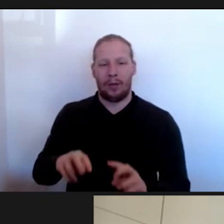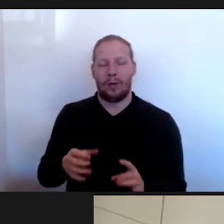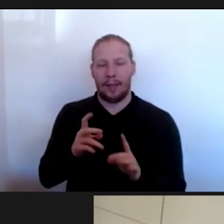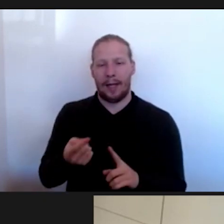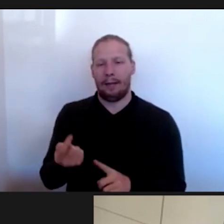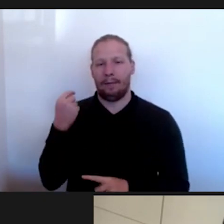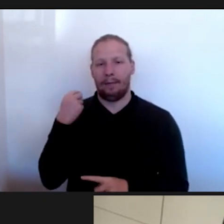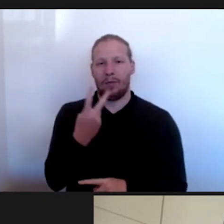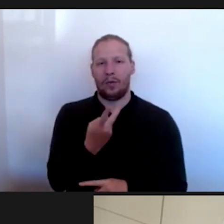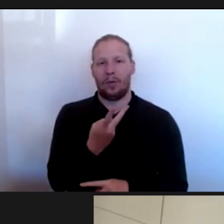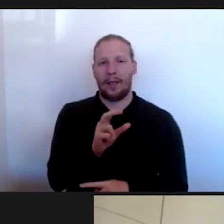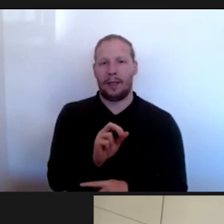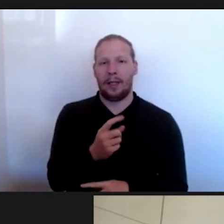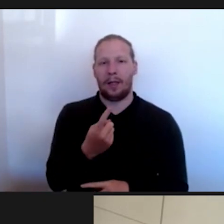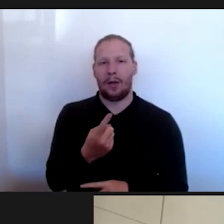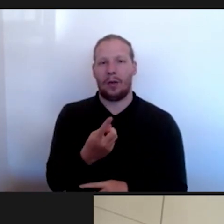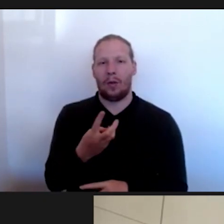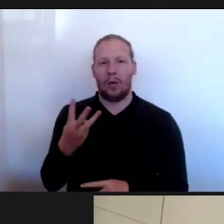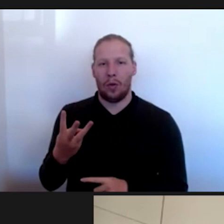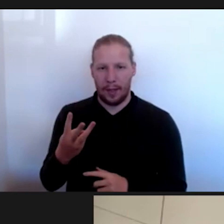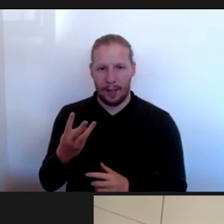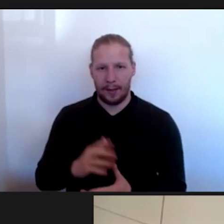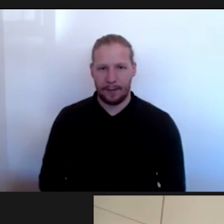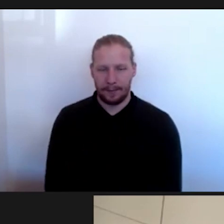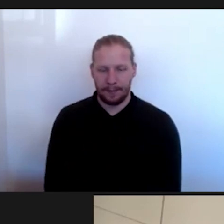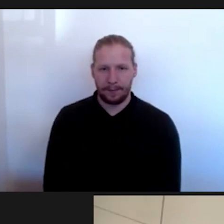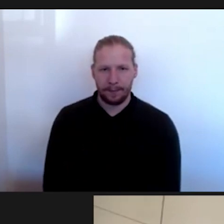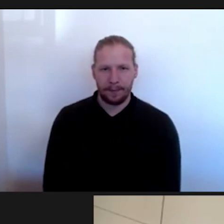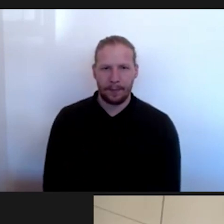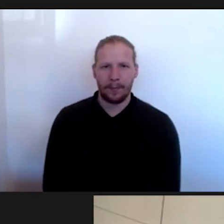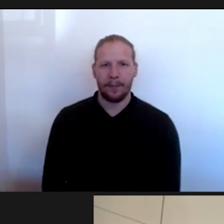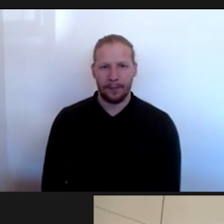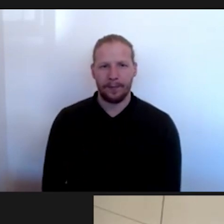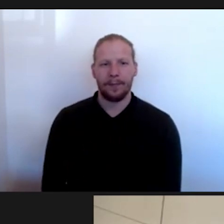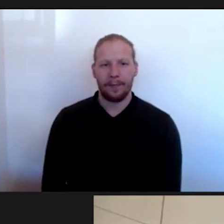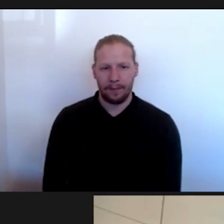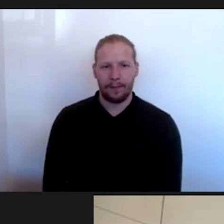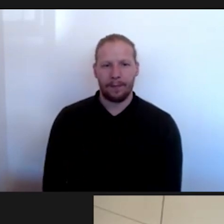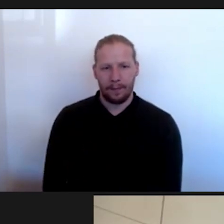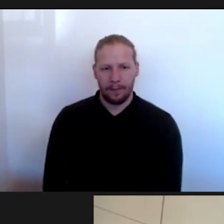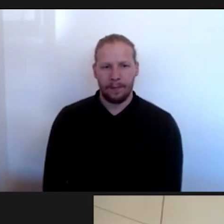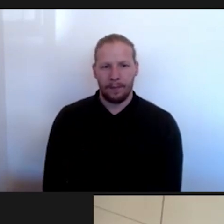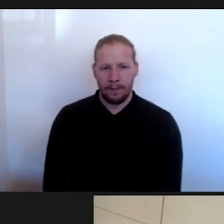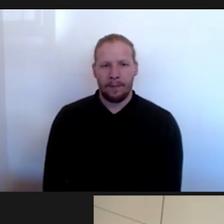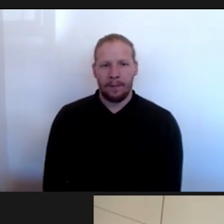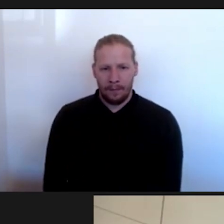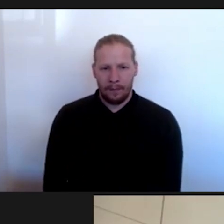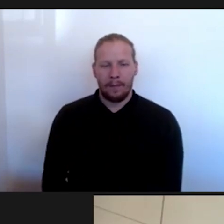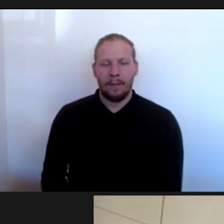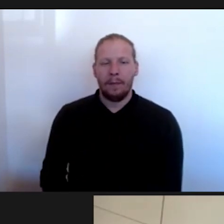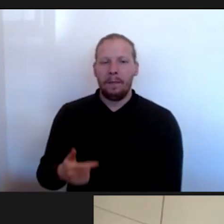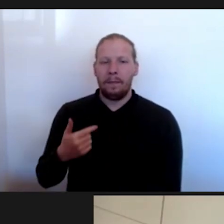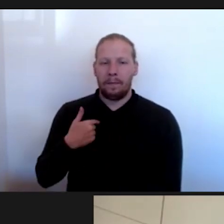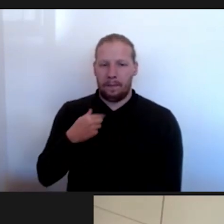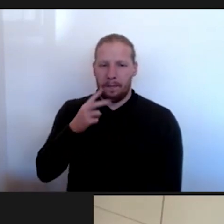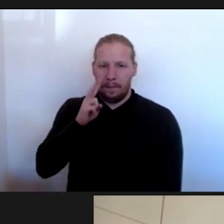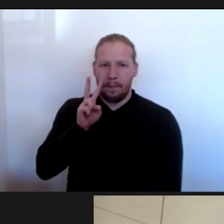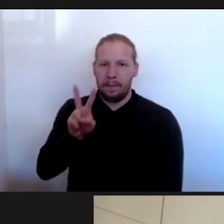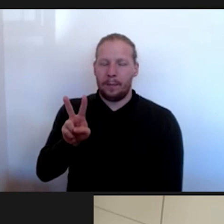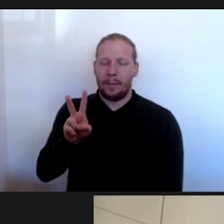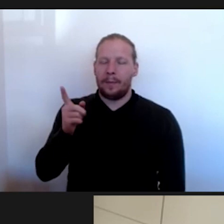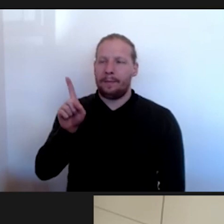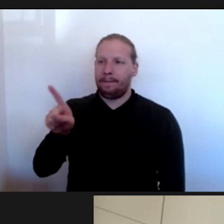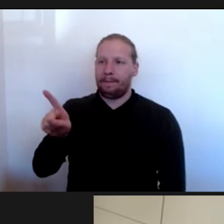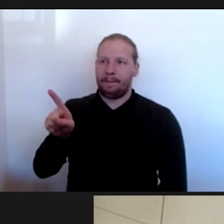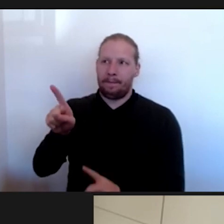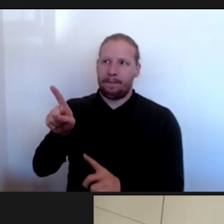believe. And I saw the researchers going into the communities and asking them,